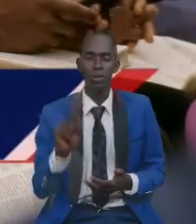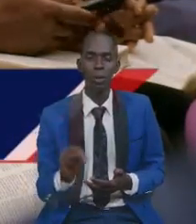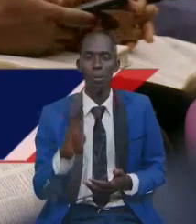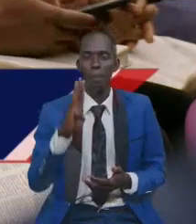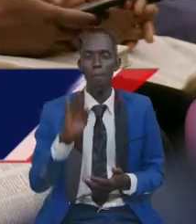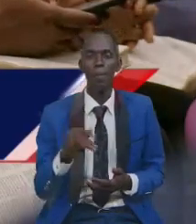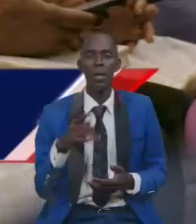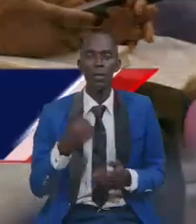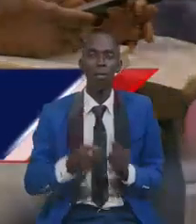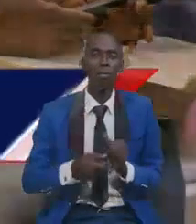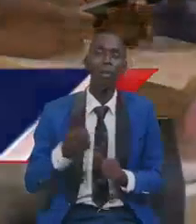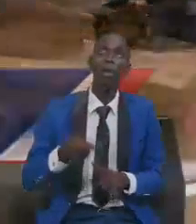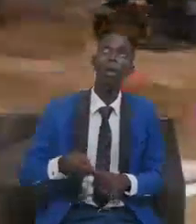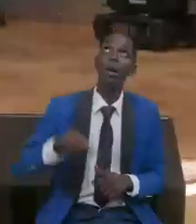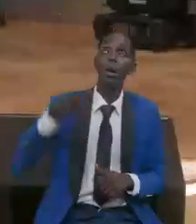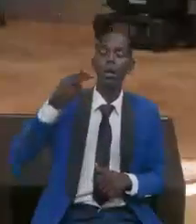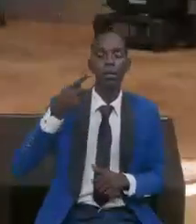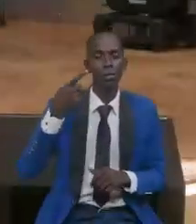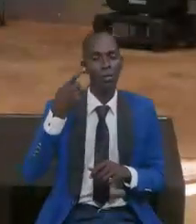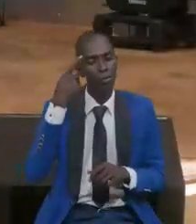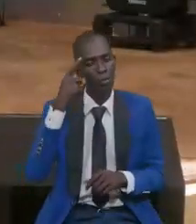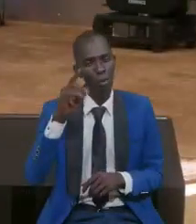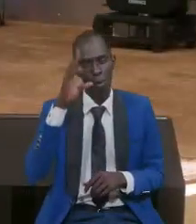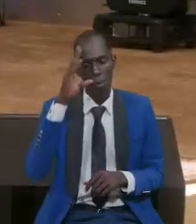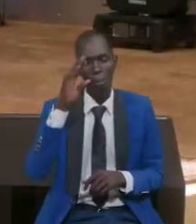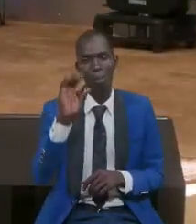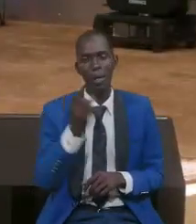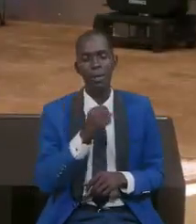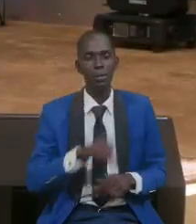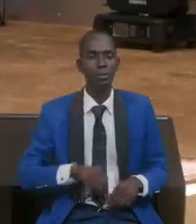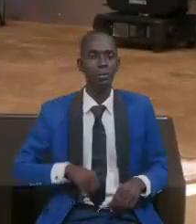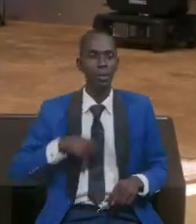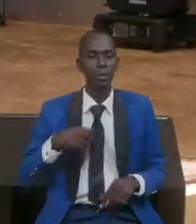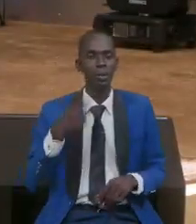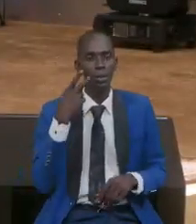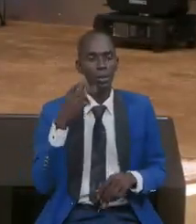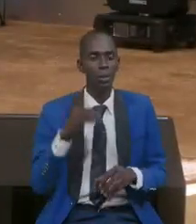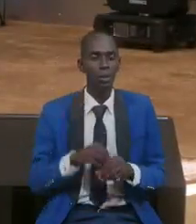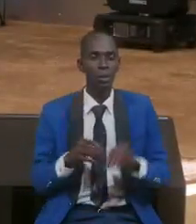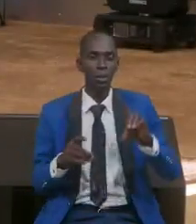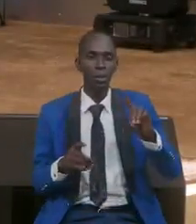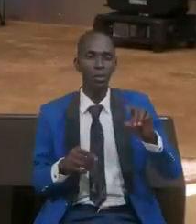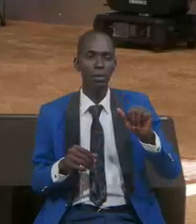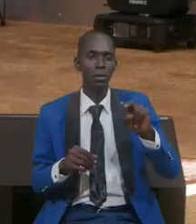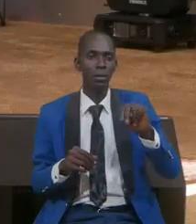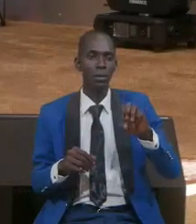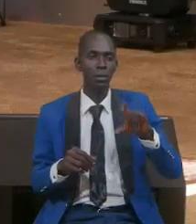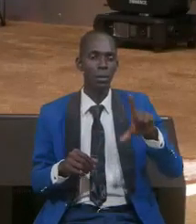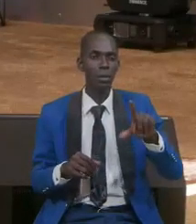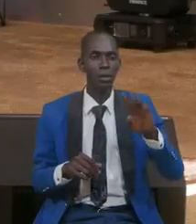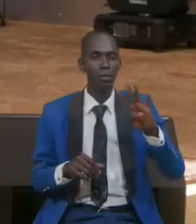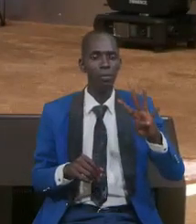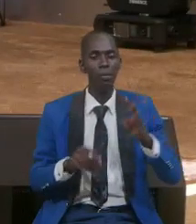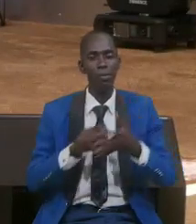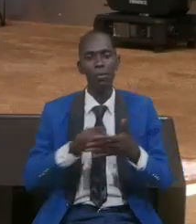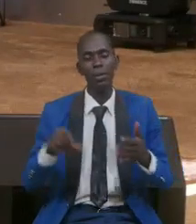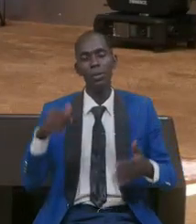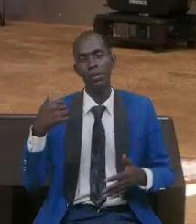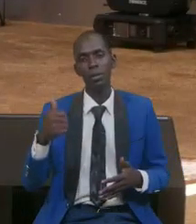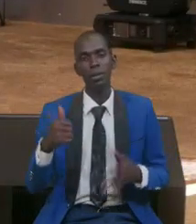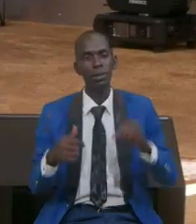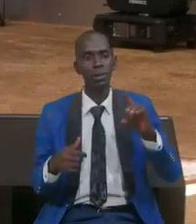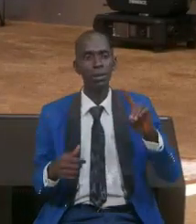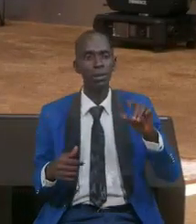pride. For man's pride. We're looking at Daniel chapter 4. We're reading from verse 10. Daniel